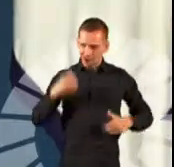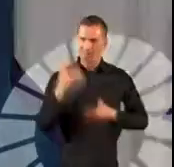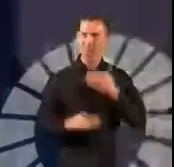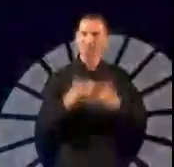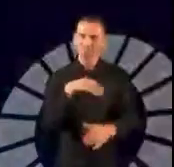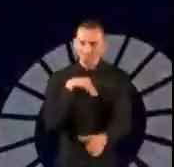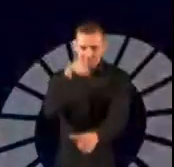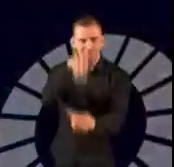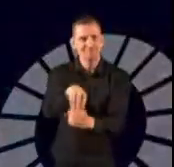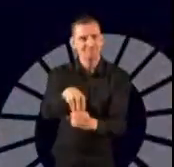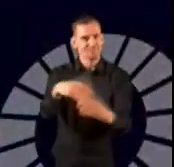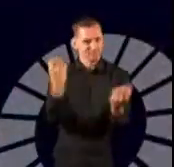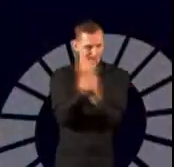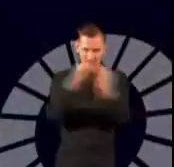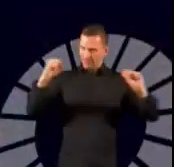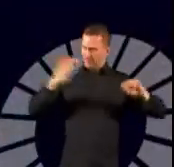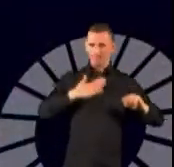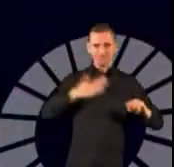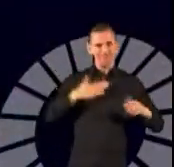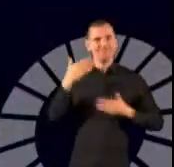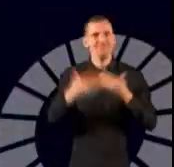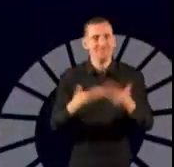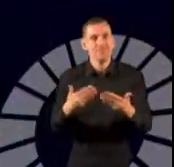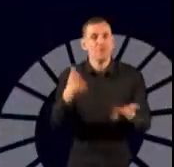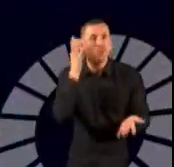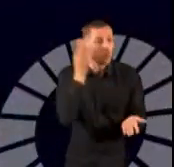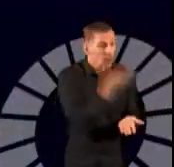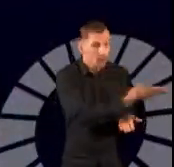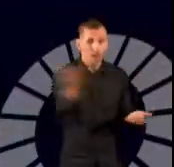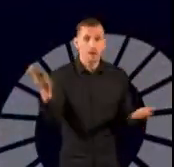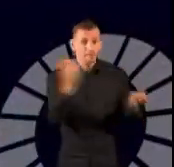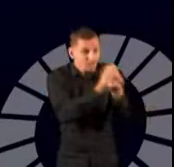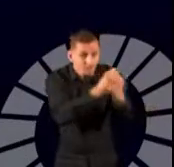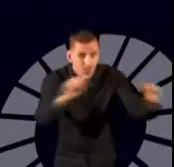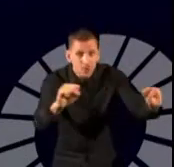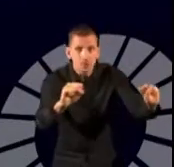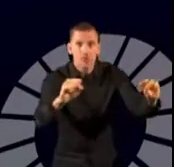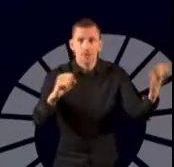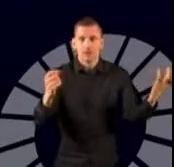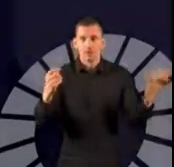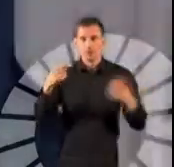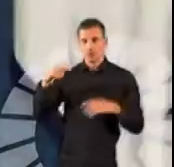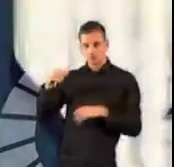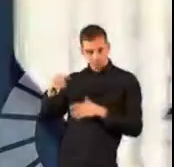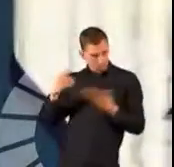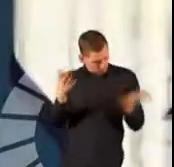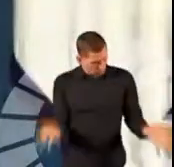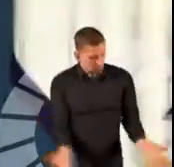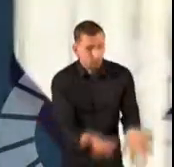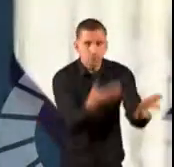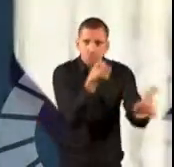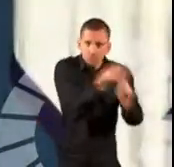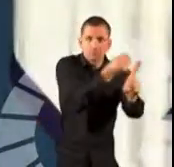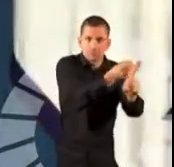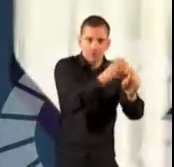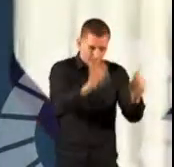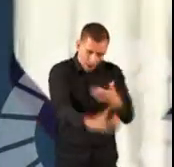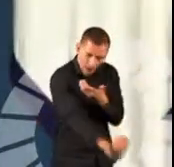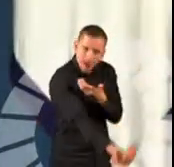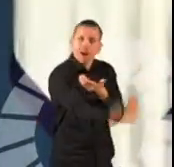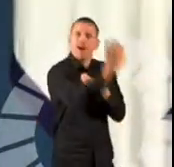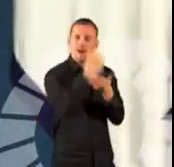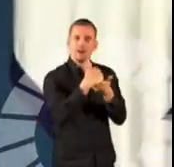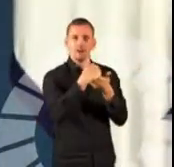the fear of violence, they can participate more fully, and our democracy grows